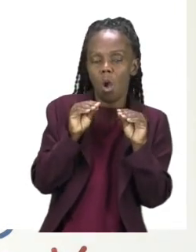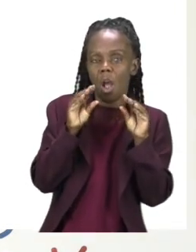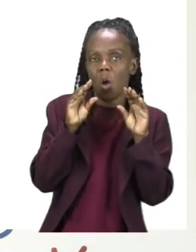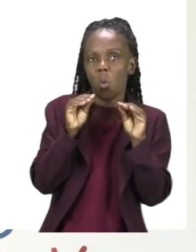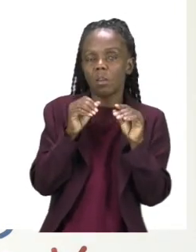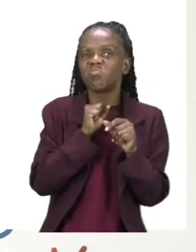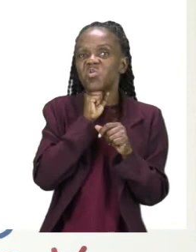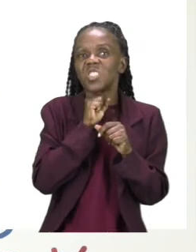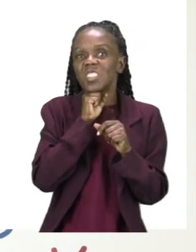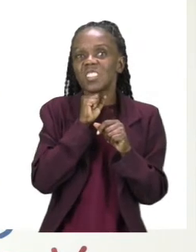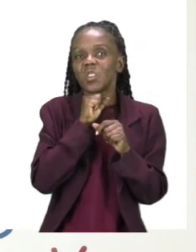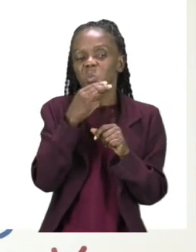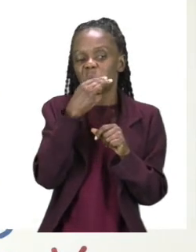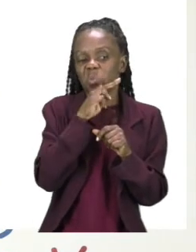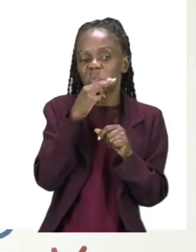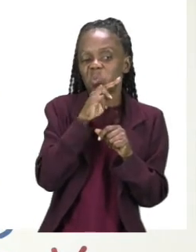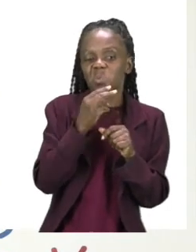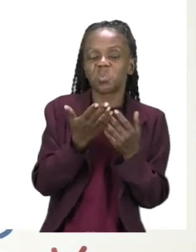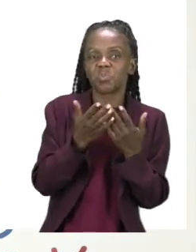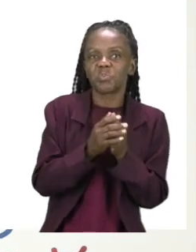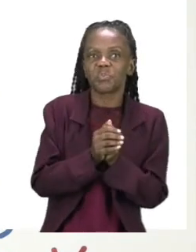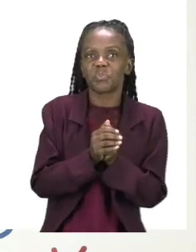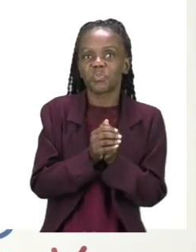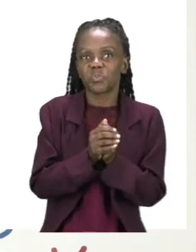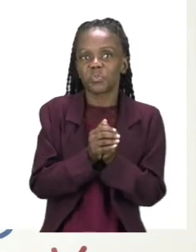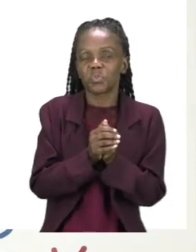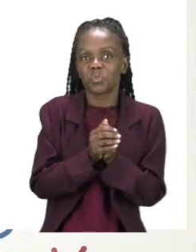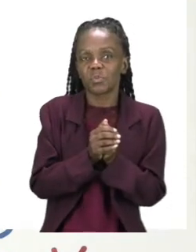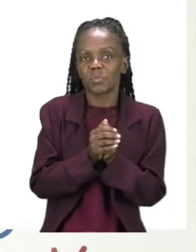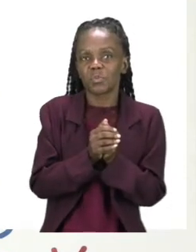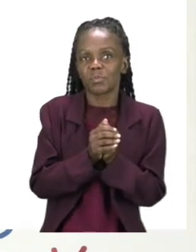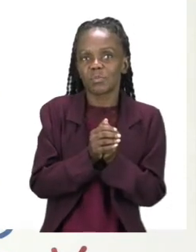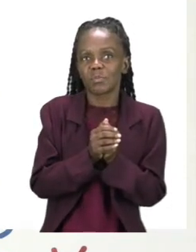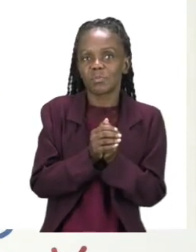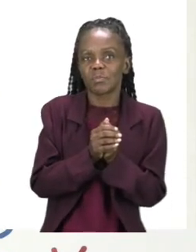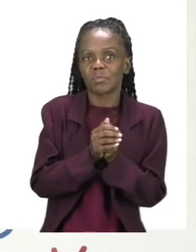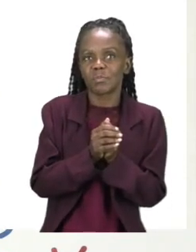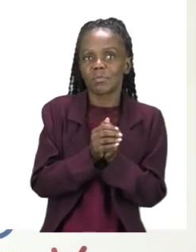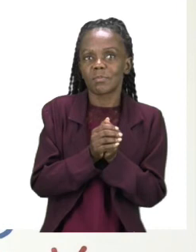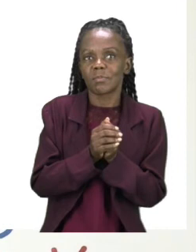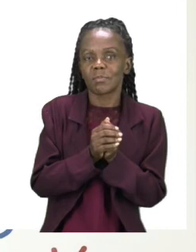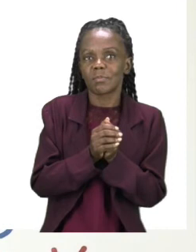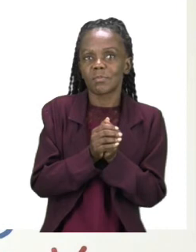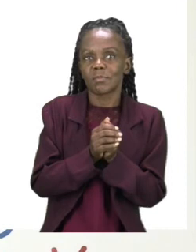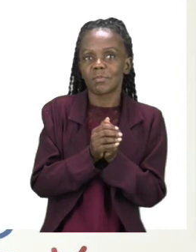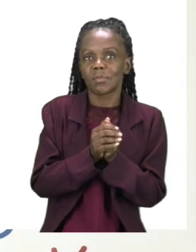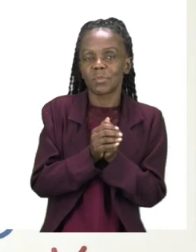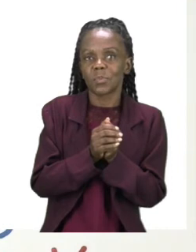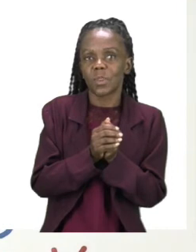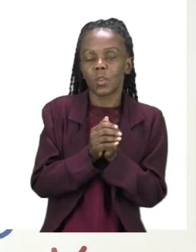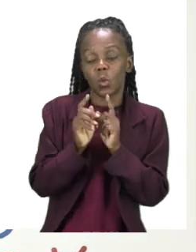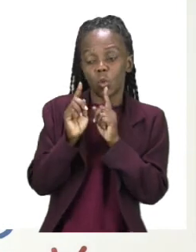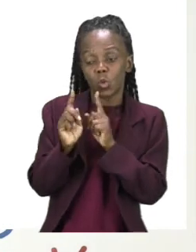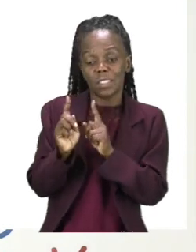Don't forget to use your hands for the quacking. Now we're going to sing our special song about these 5 little ducks.